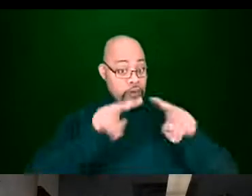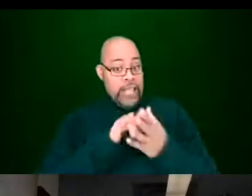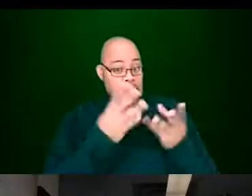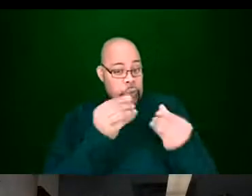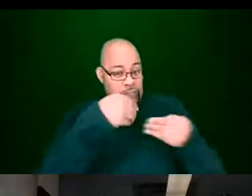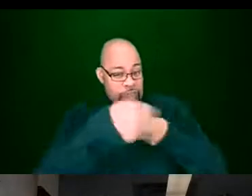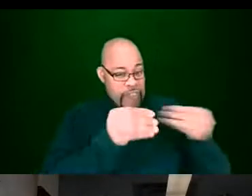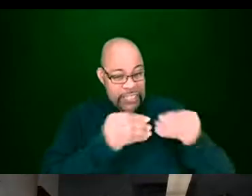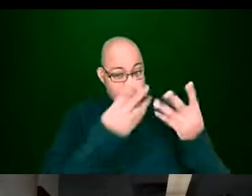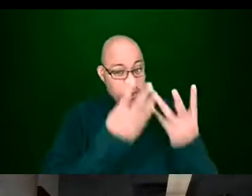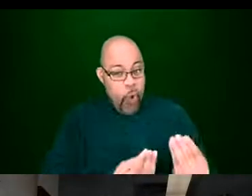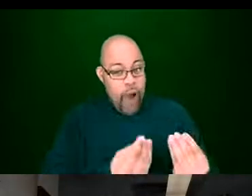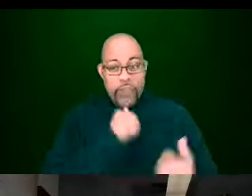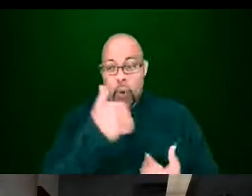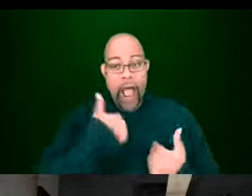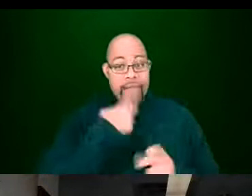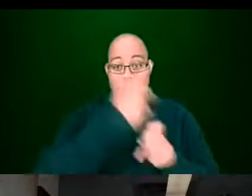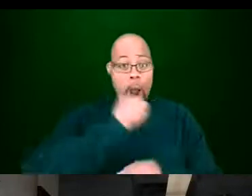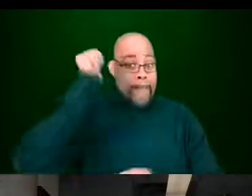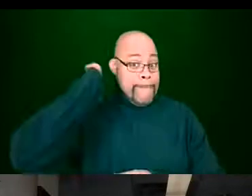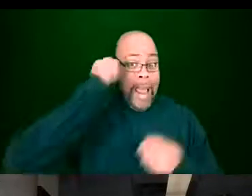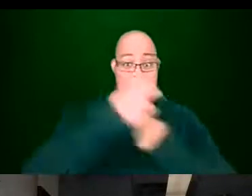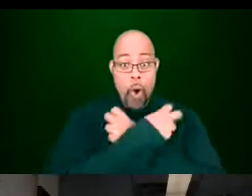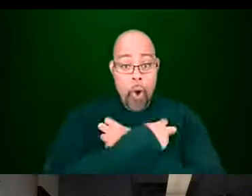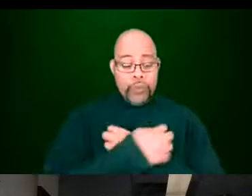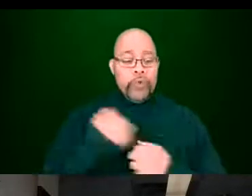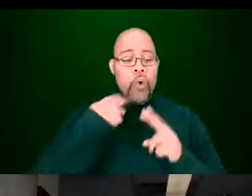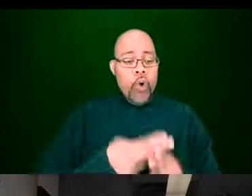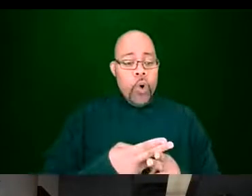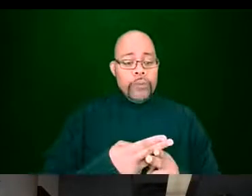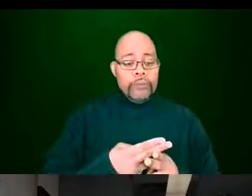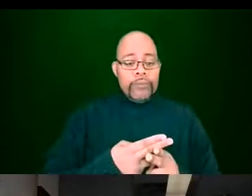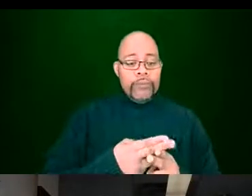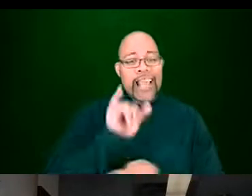squishy and soft and don't have a hard backbone, we call them